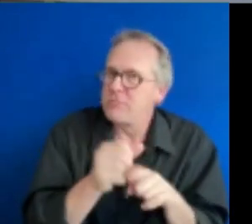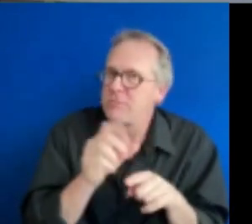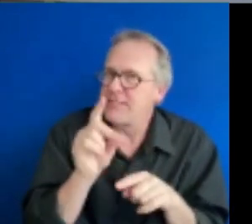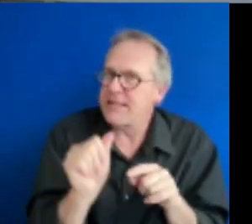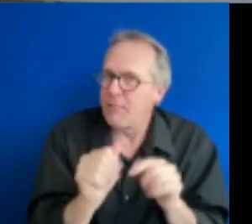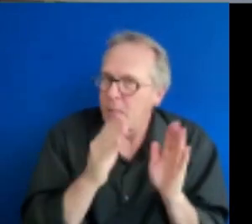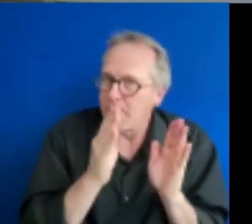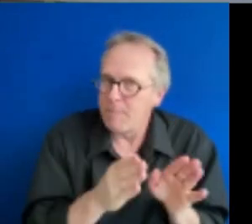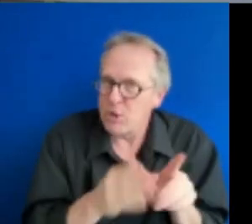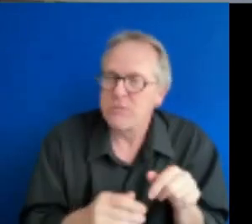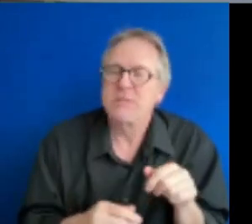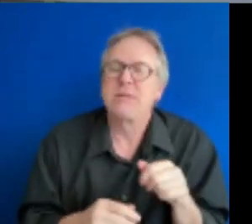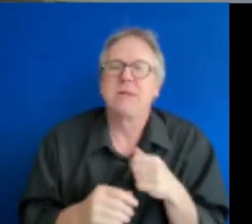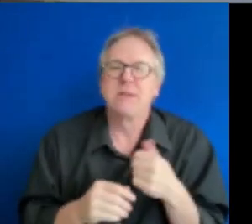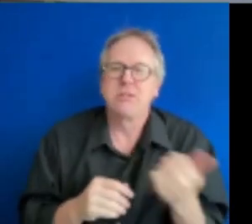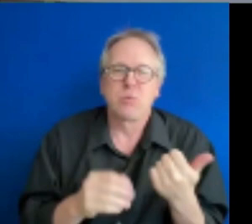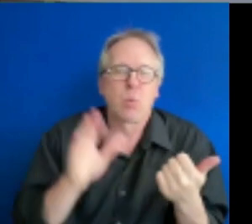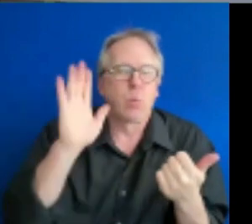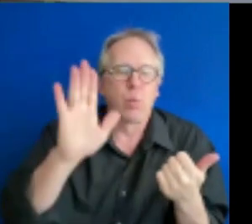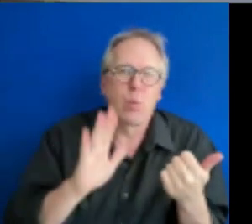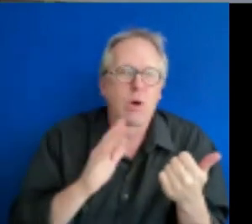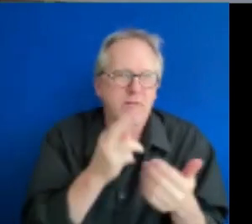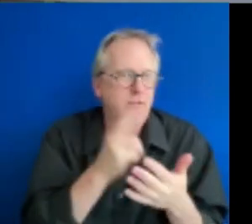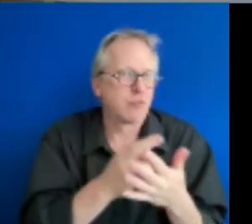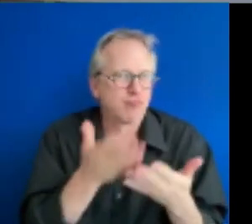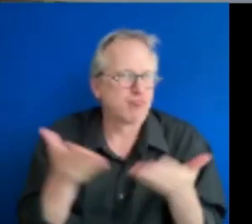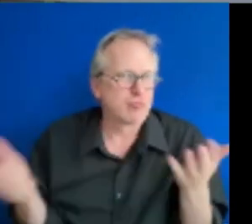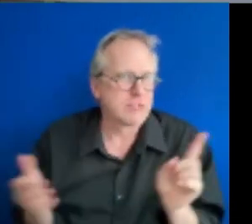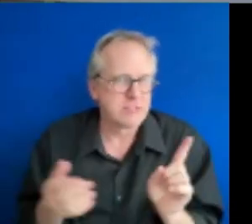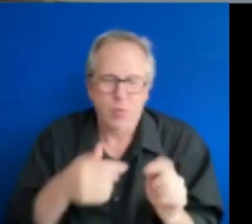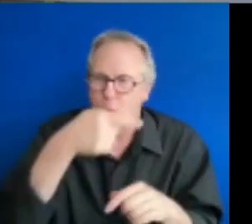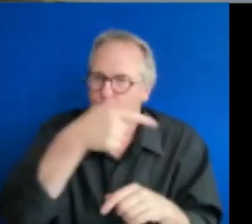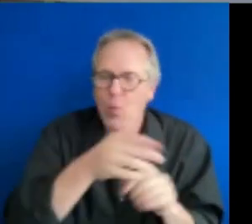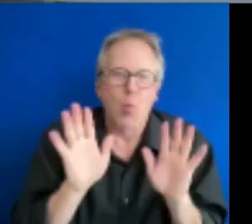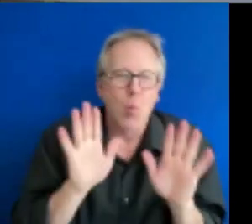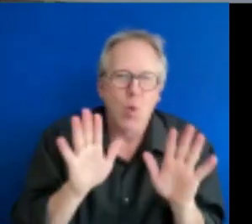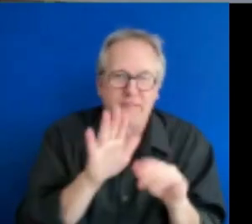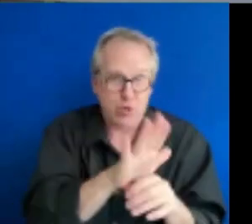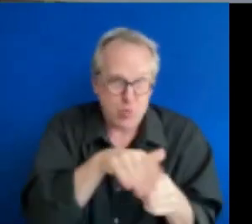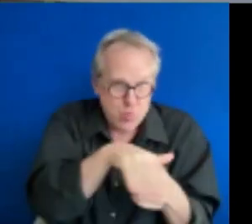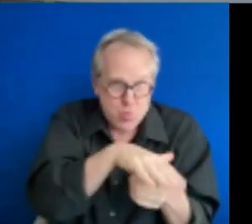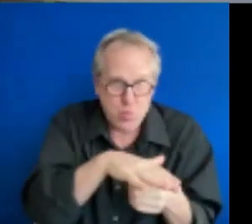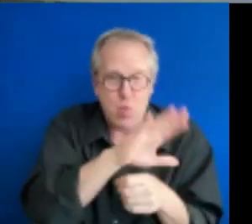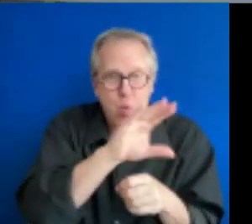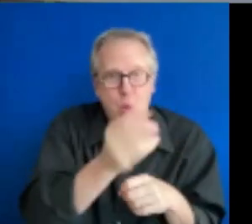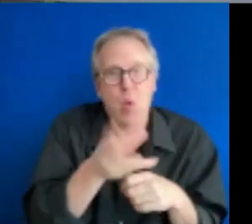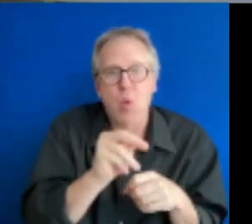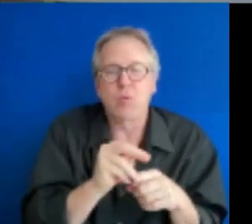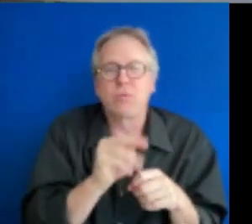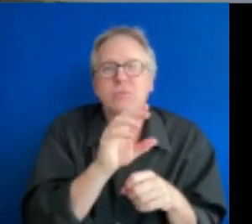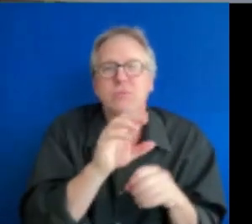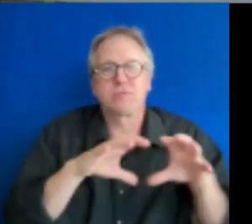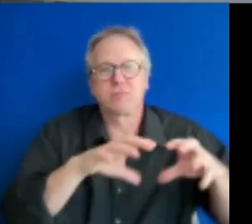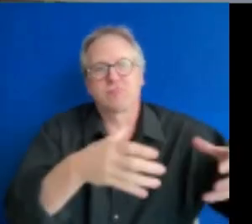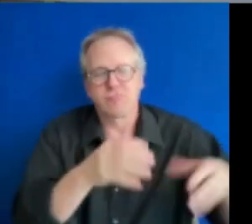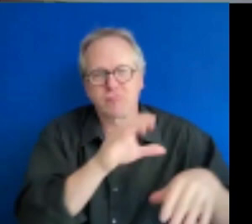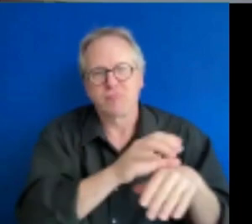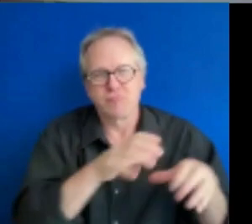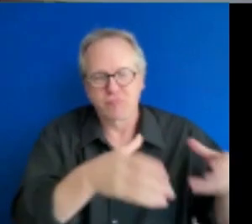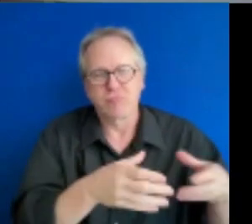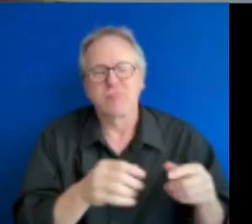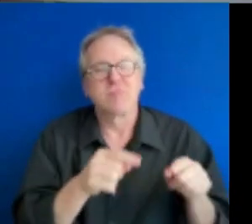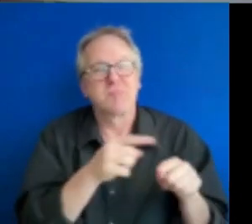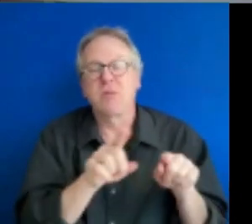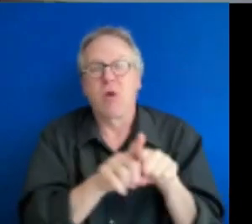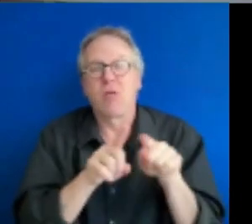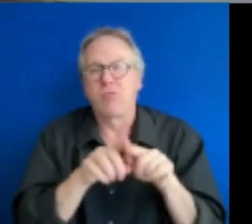and is a wonderful resource. She's done wonderful things both in her own congregation, and I know she's doing wonderful things